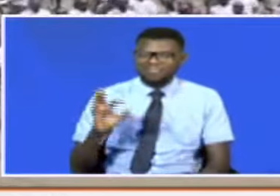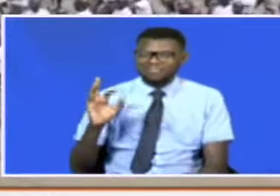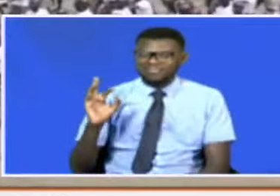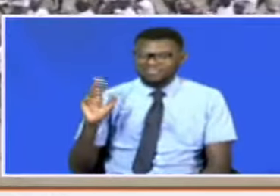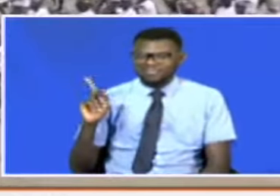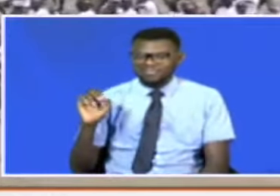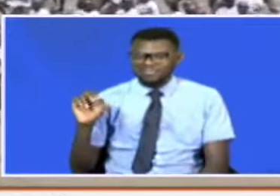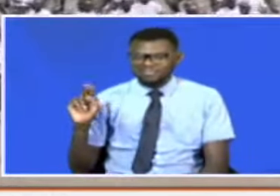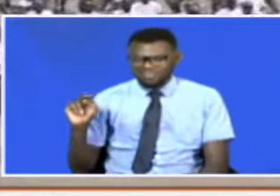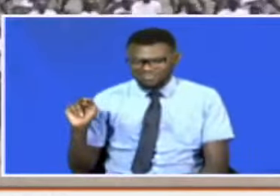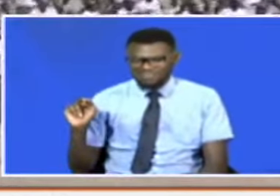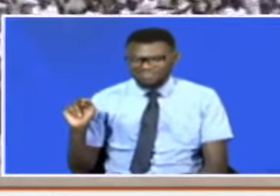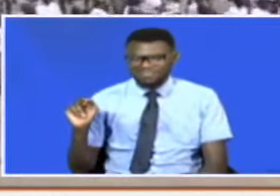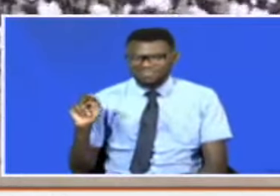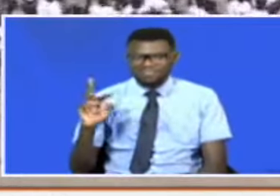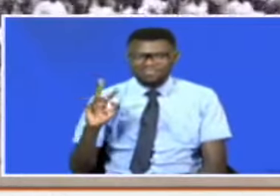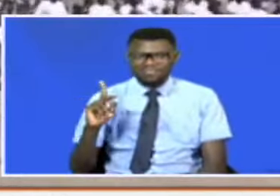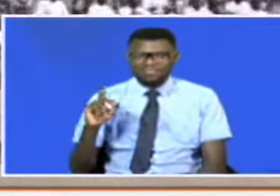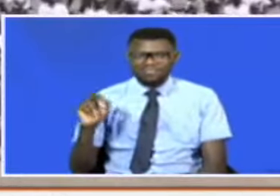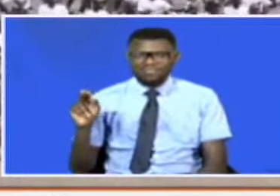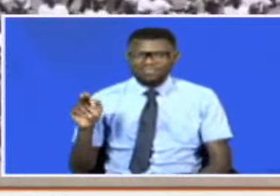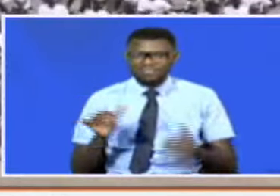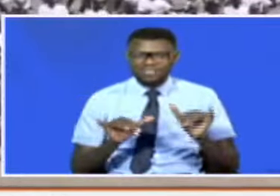KTN News.